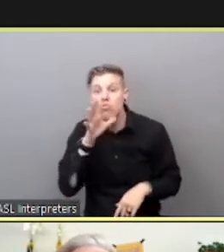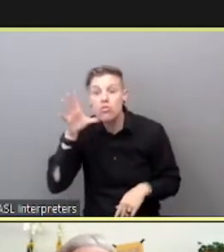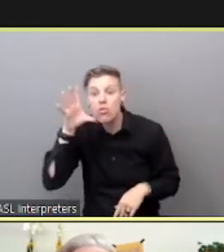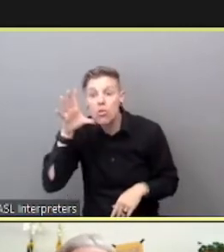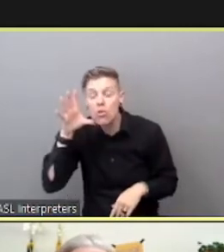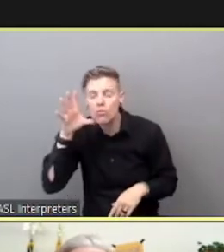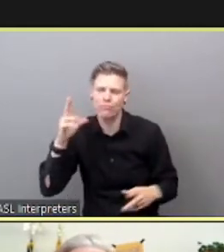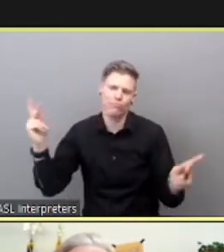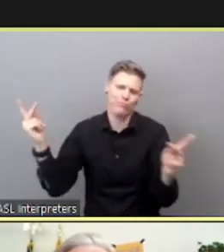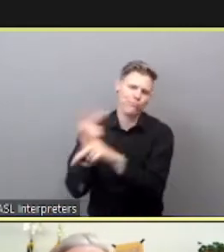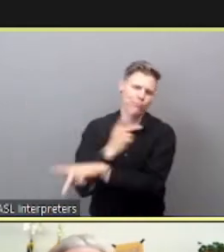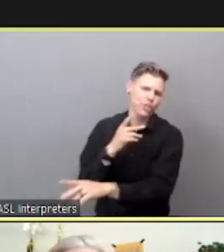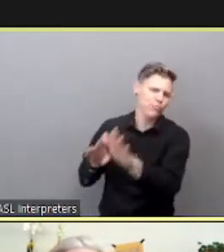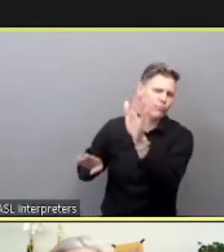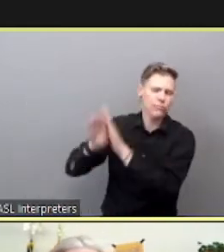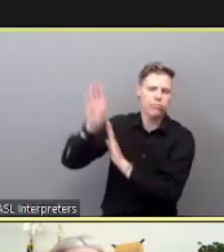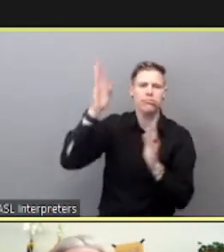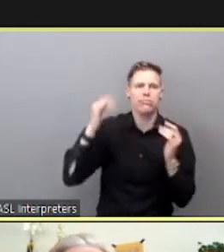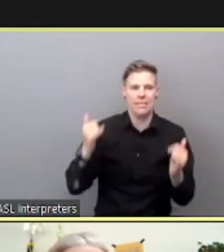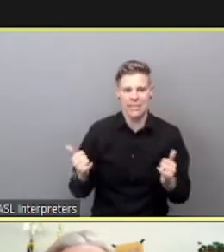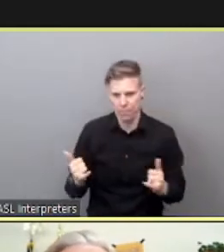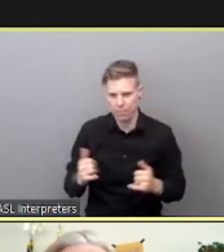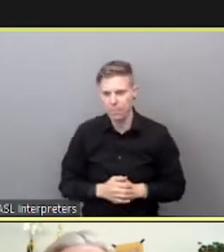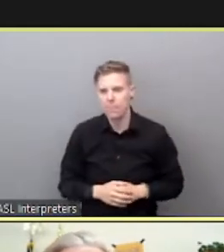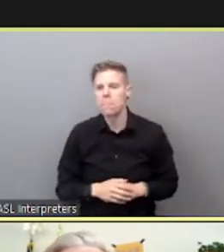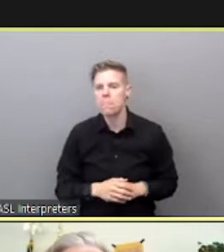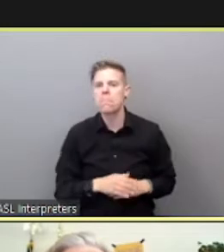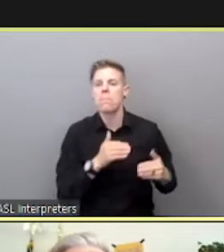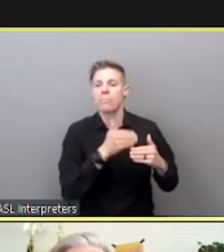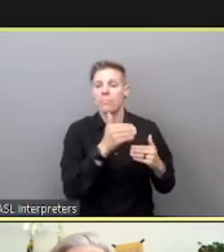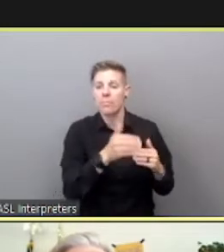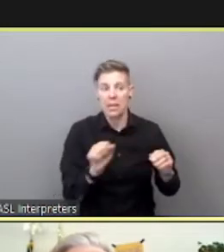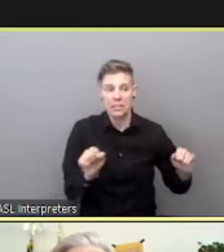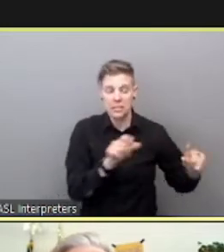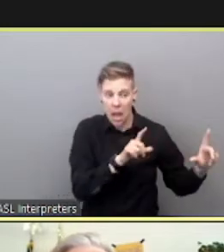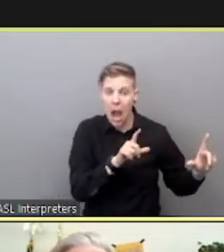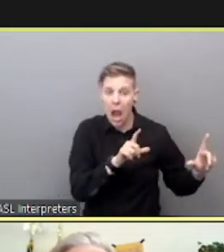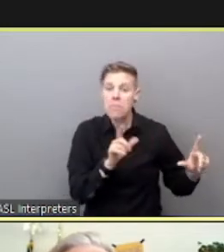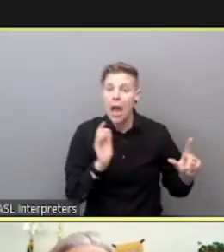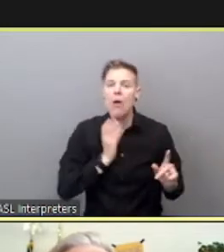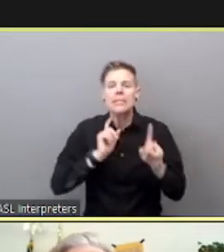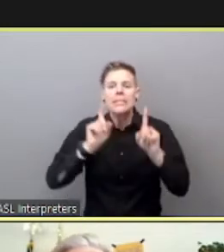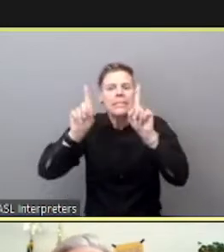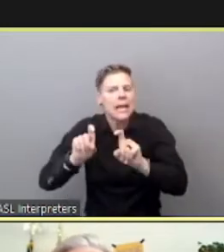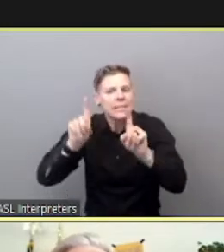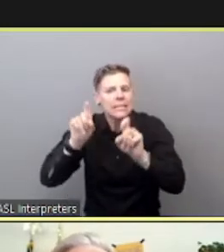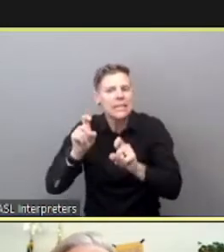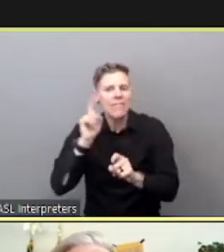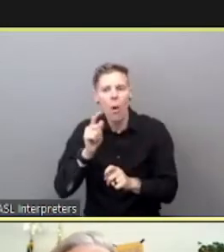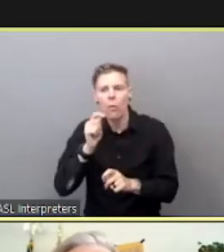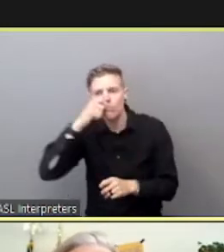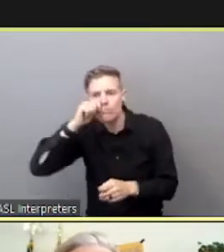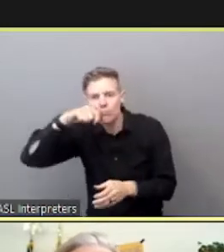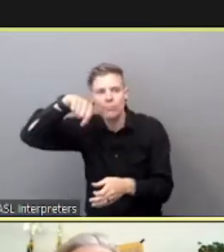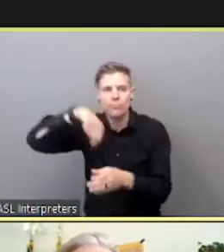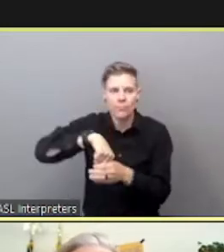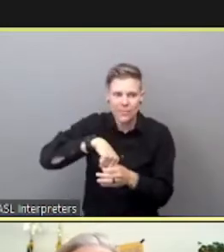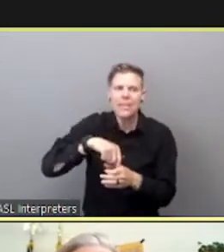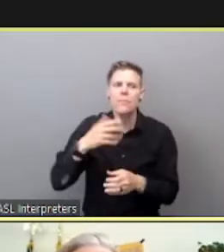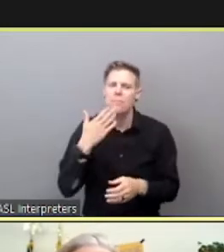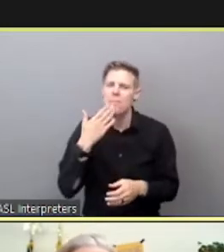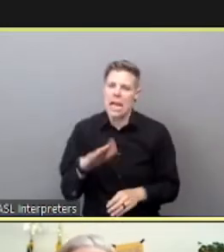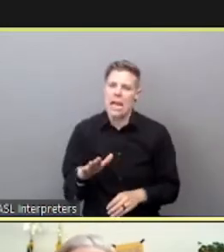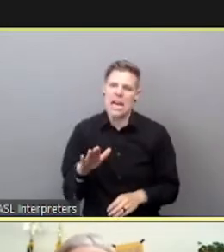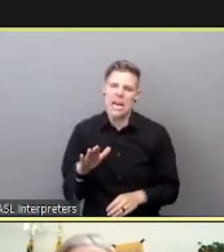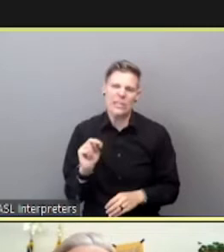slide, please. On testing, a little bit more bad news. We did a great job increasing our testing to keep